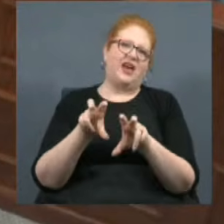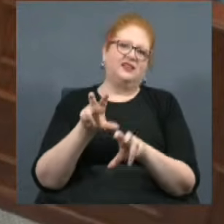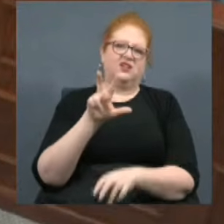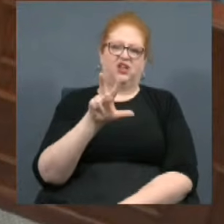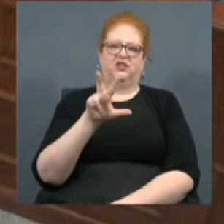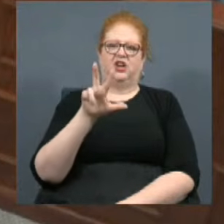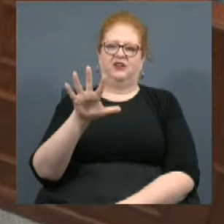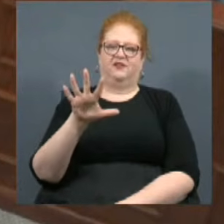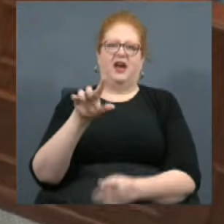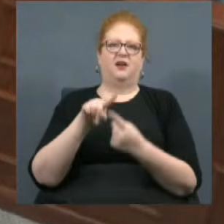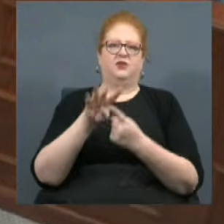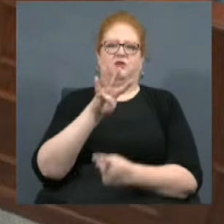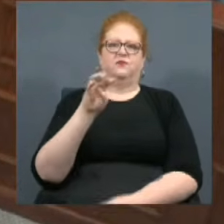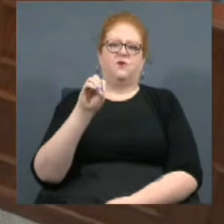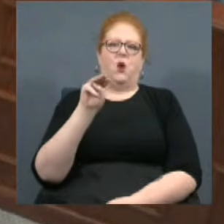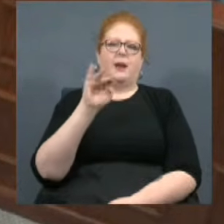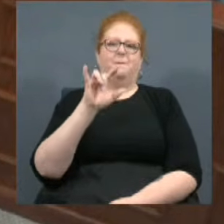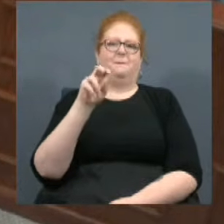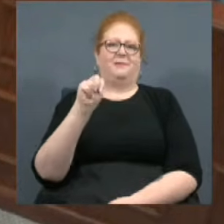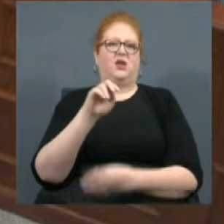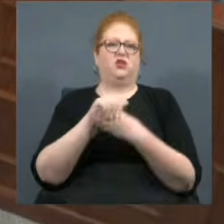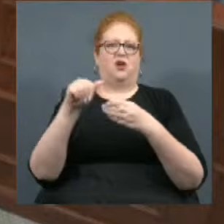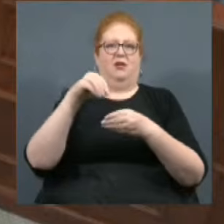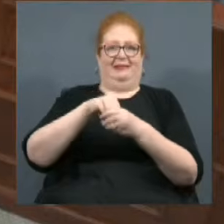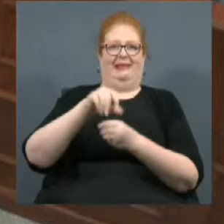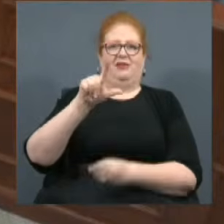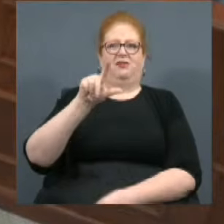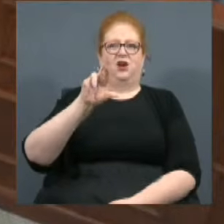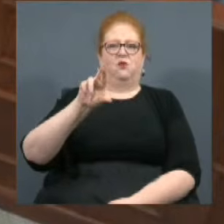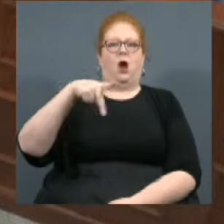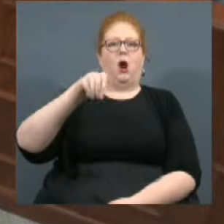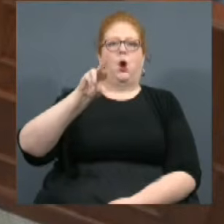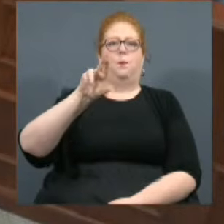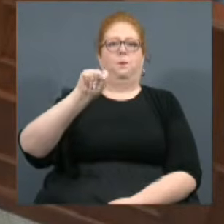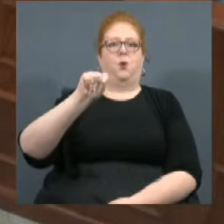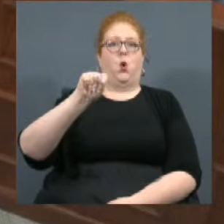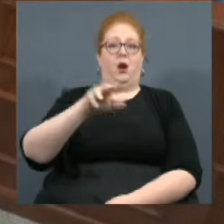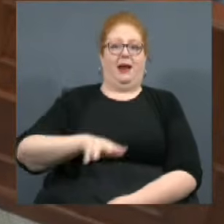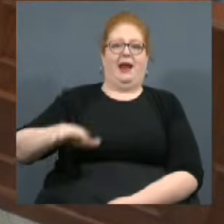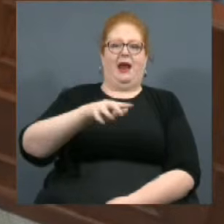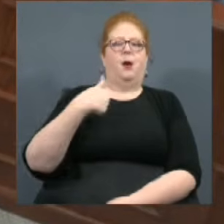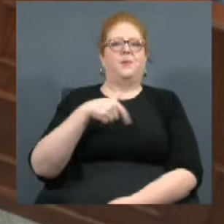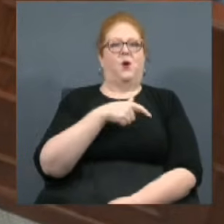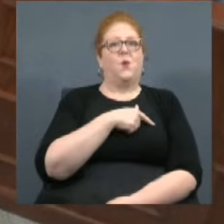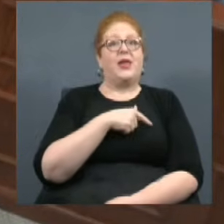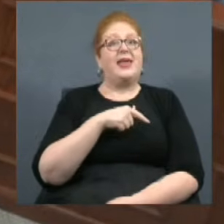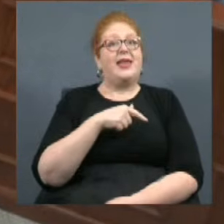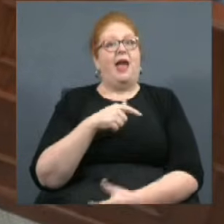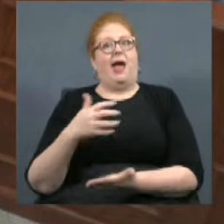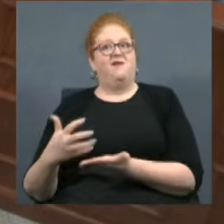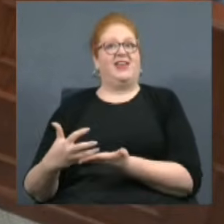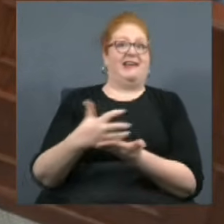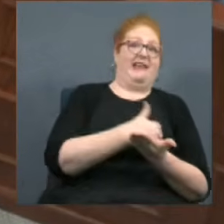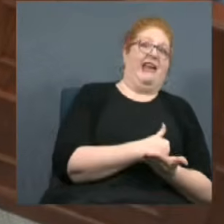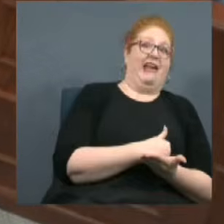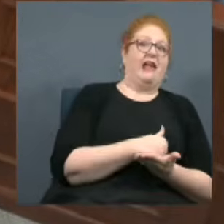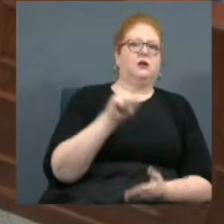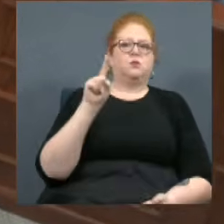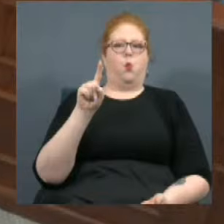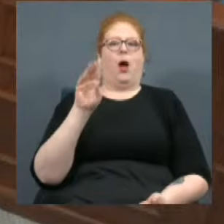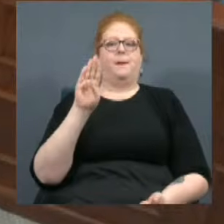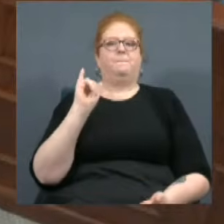million into Little Rock Port, and we've gotten close to $1 billion in economic development return on investment.